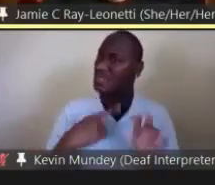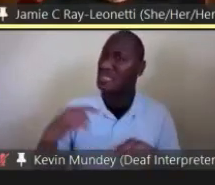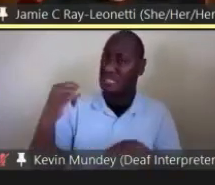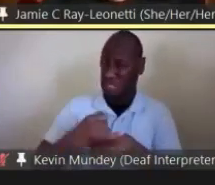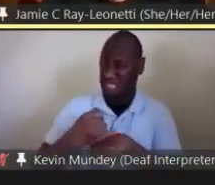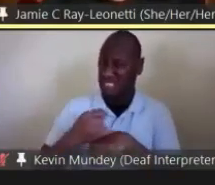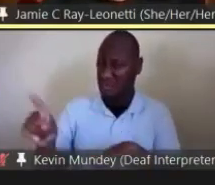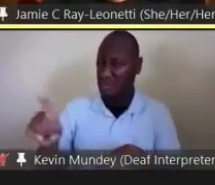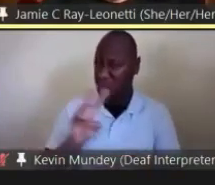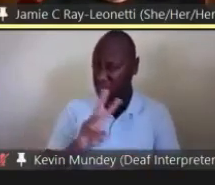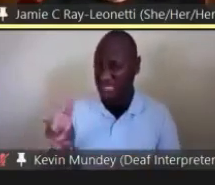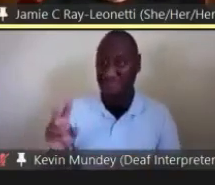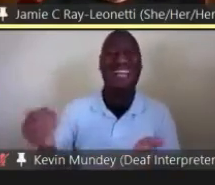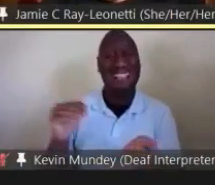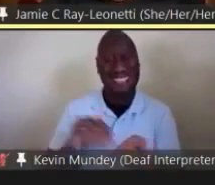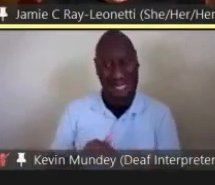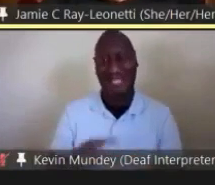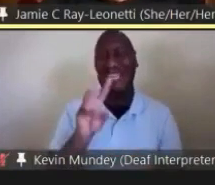at